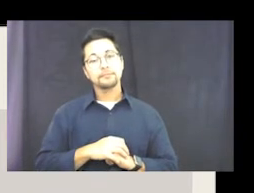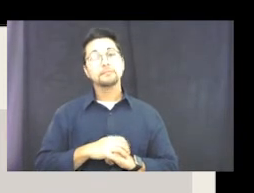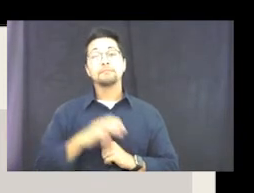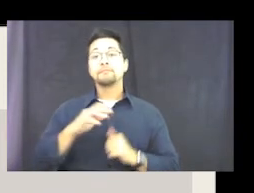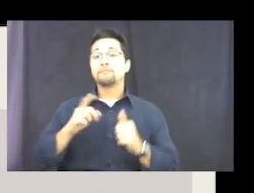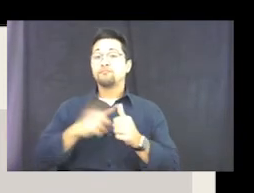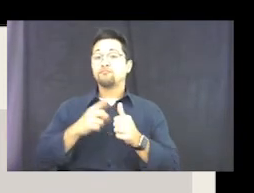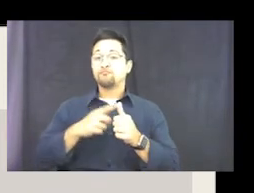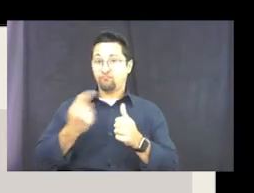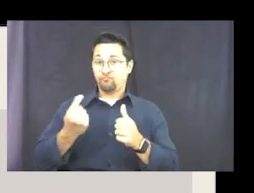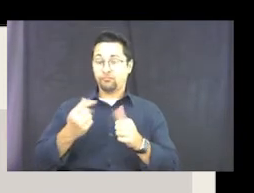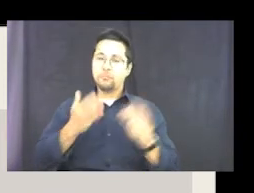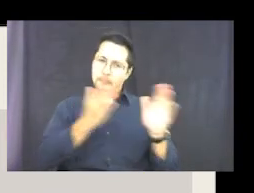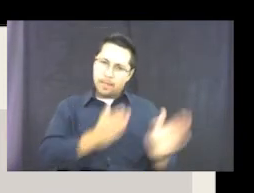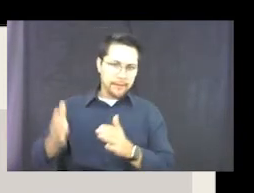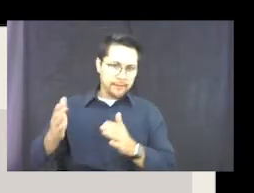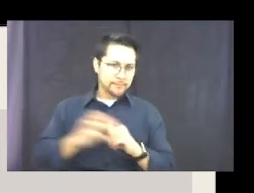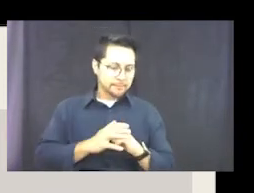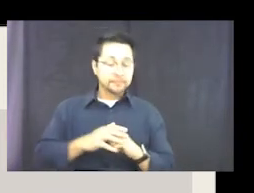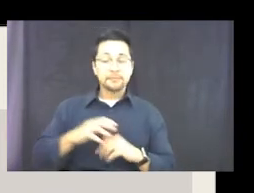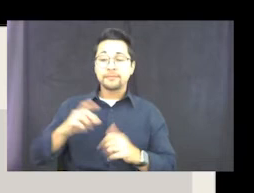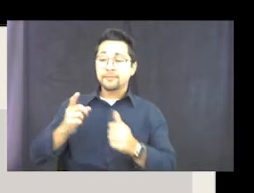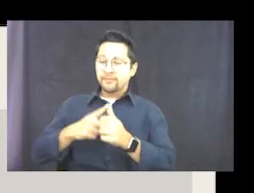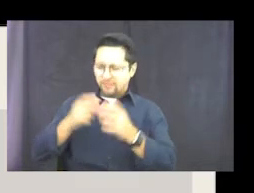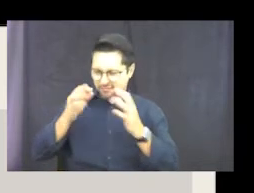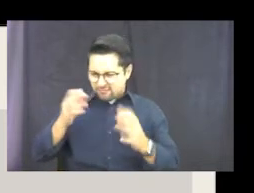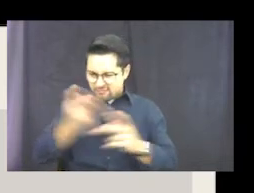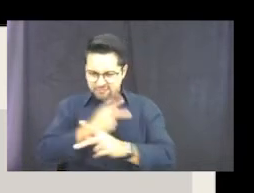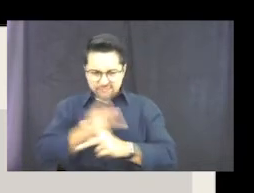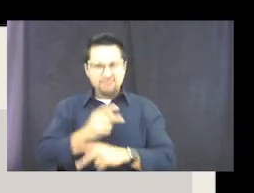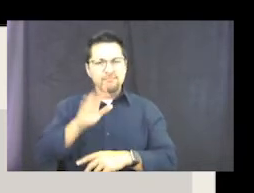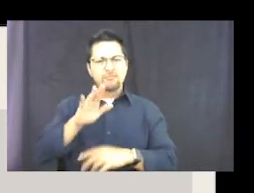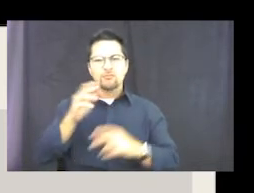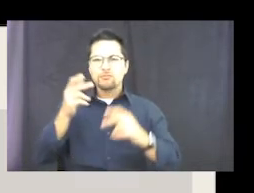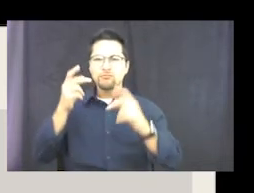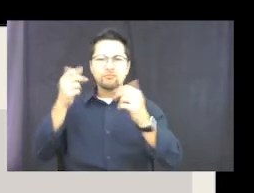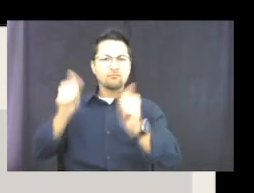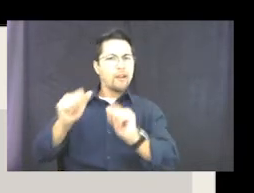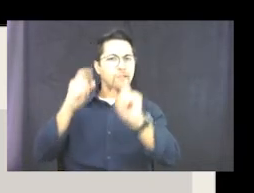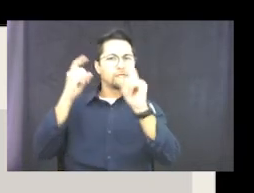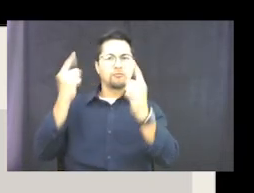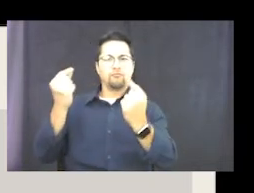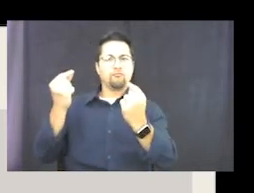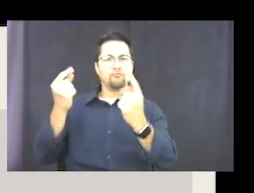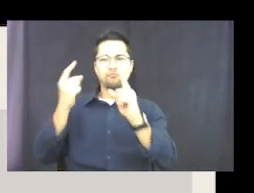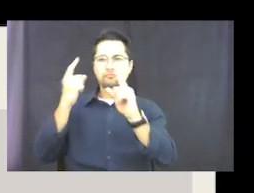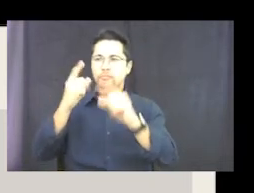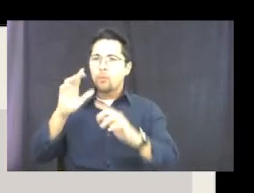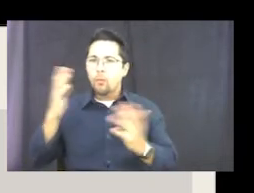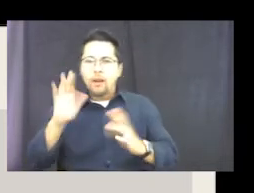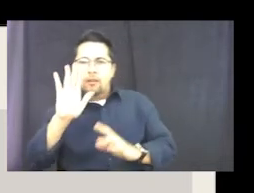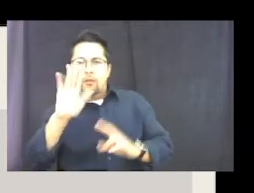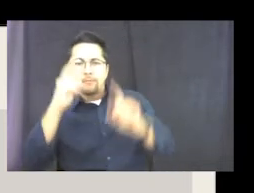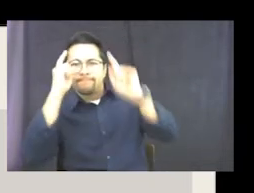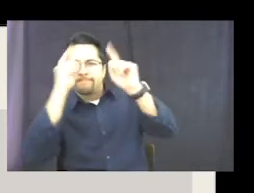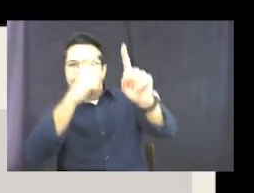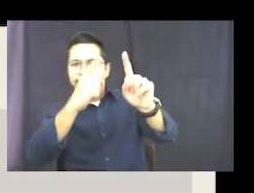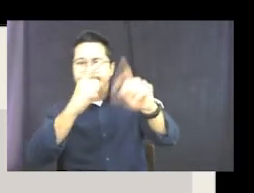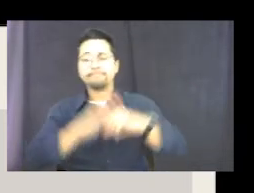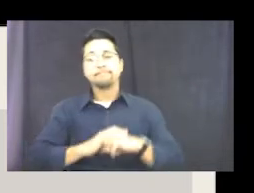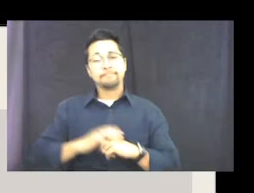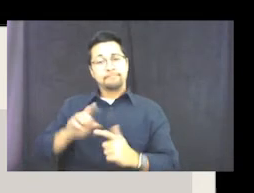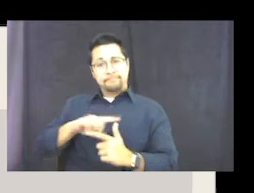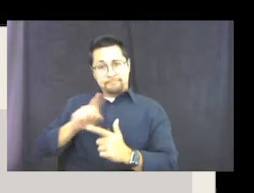Step 1, plan. First, you're going to determine what you are trying to accomplish, asking yourself, what is the actual goal? Then you're